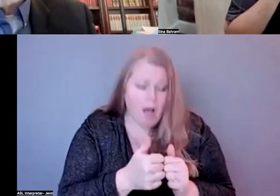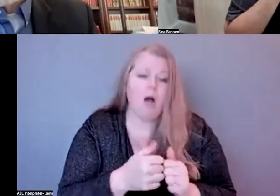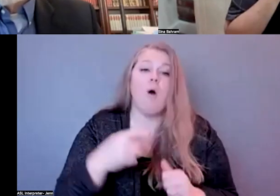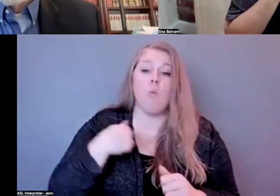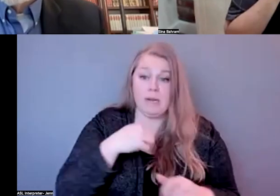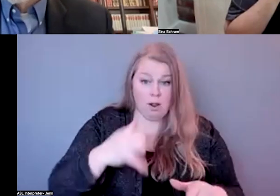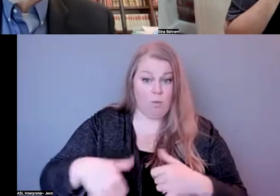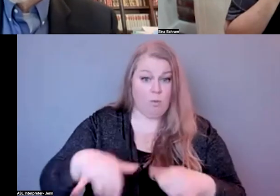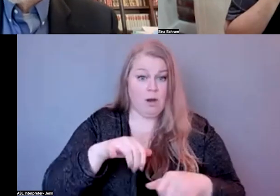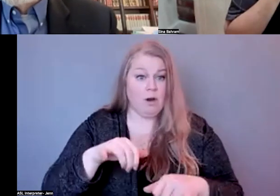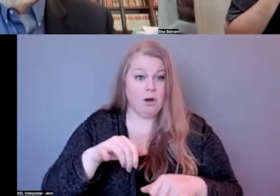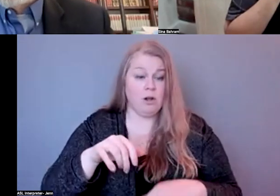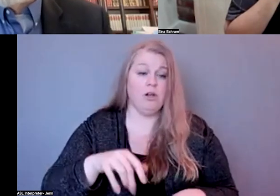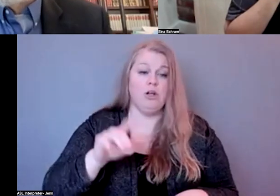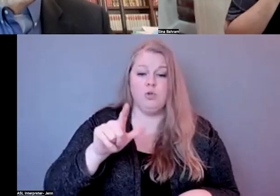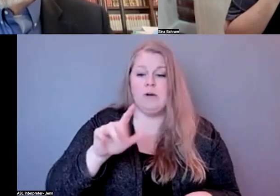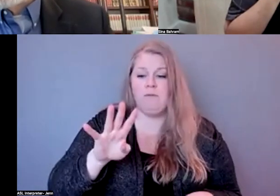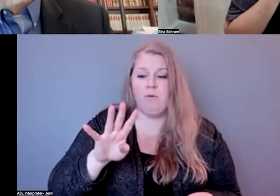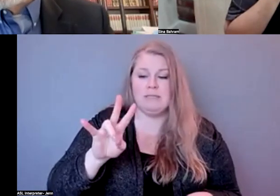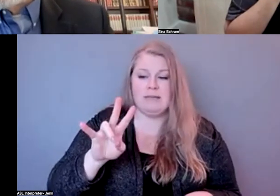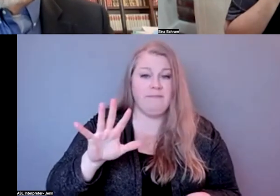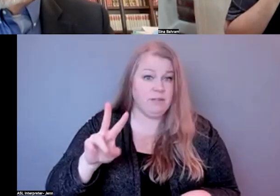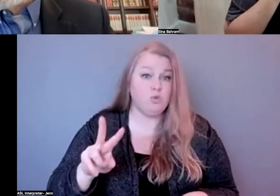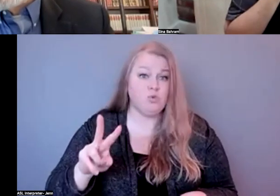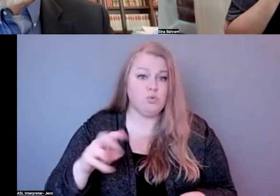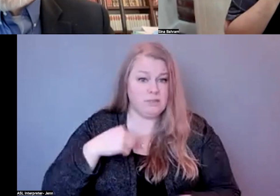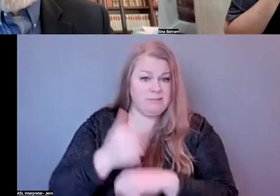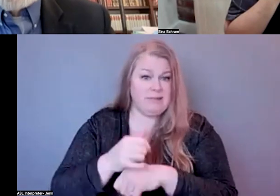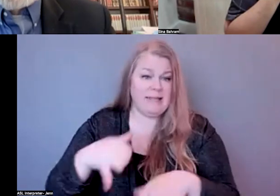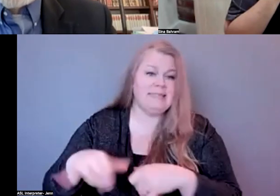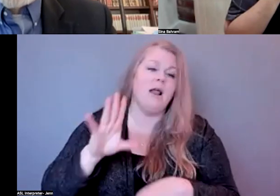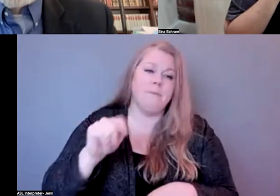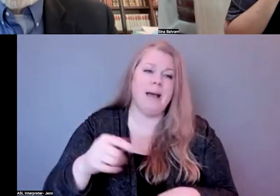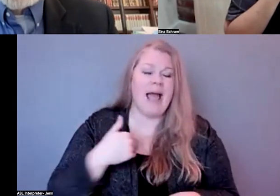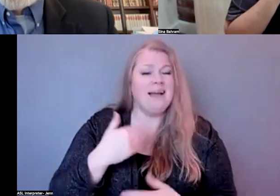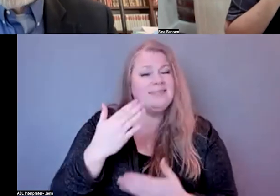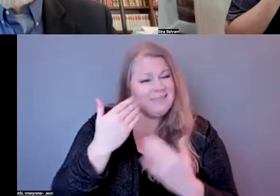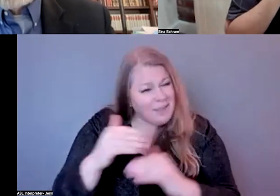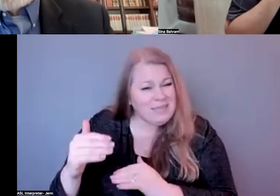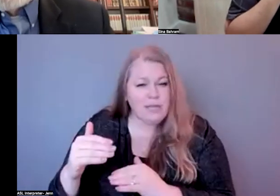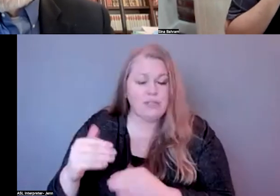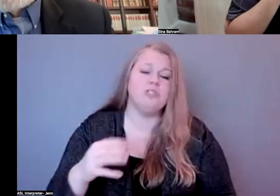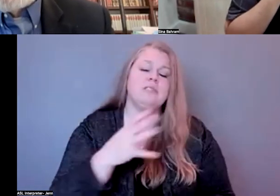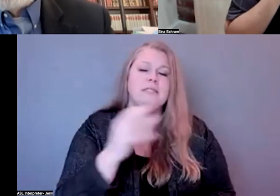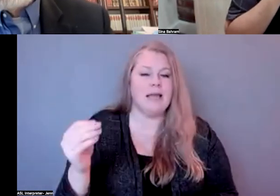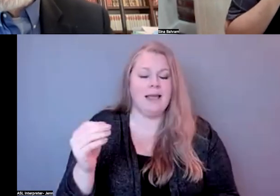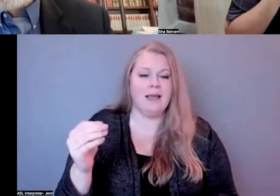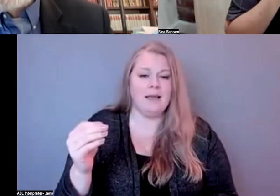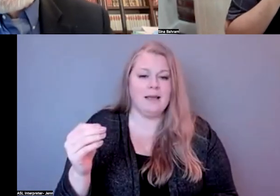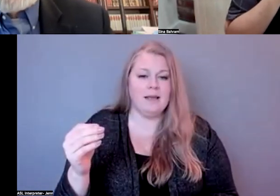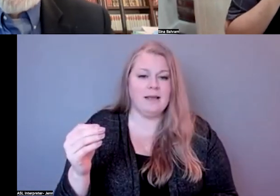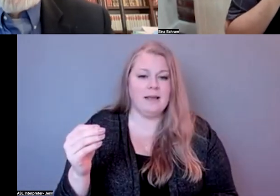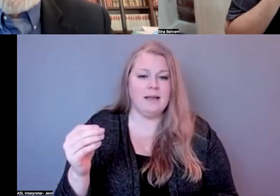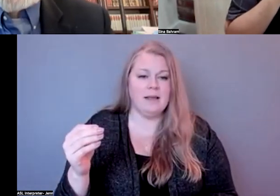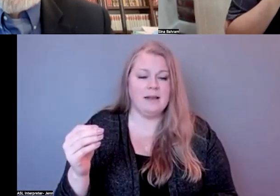standard on it, 24752, but it has A, limitations, and B, we